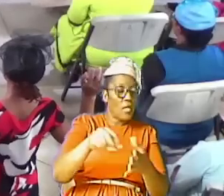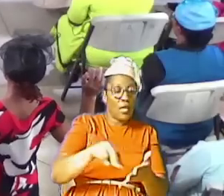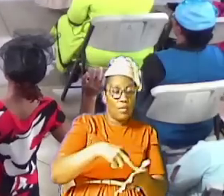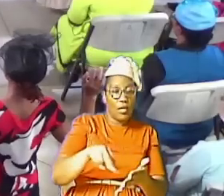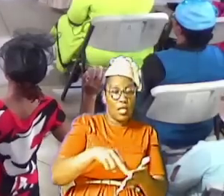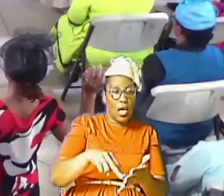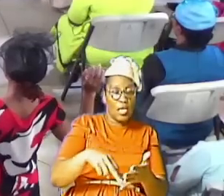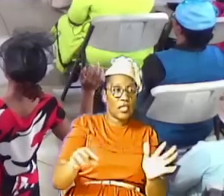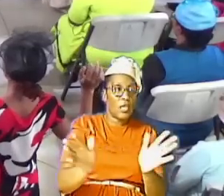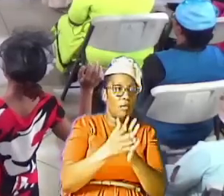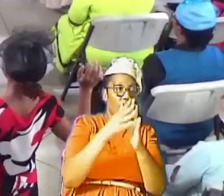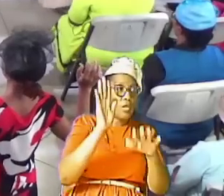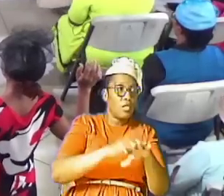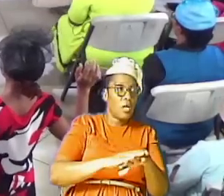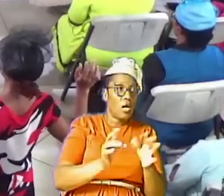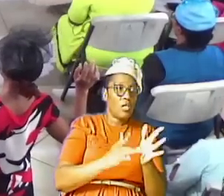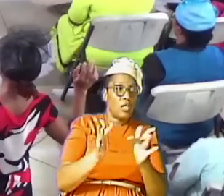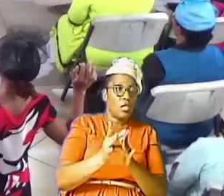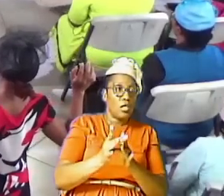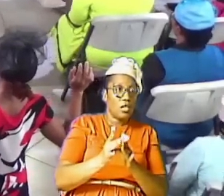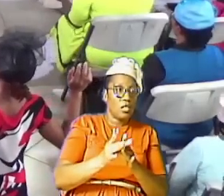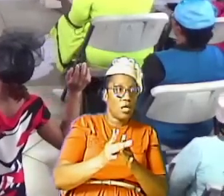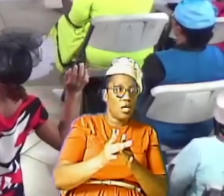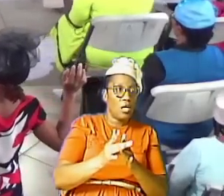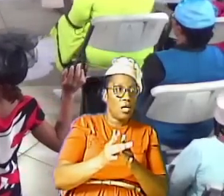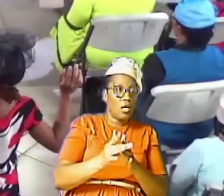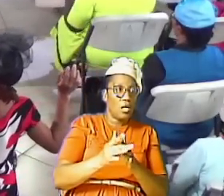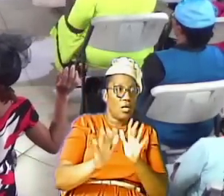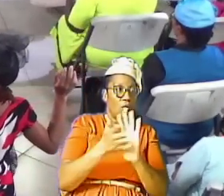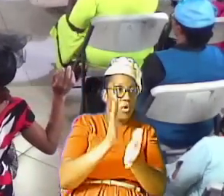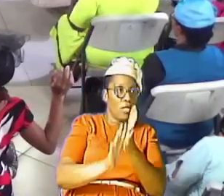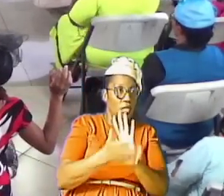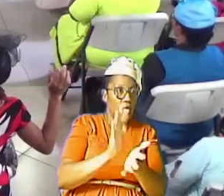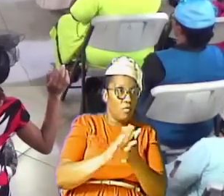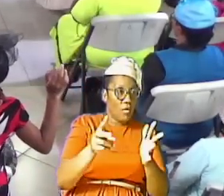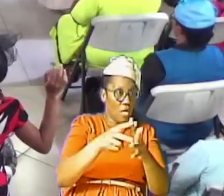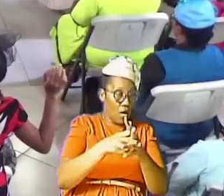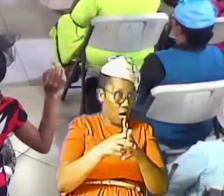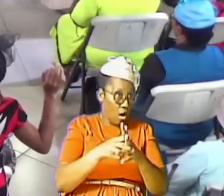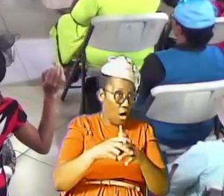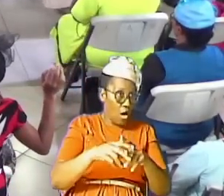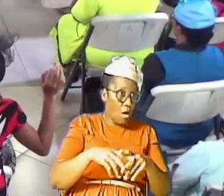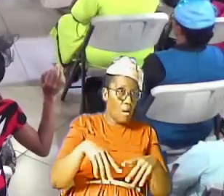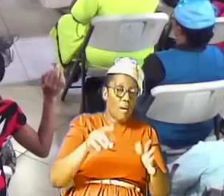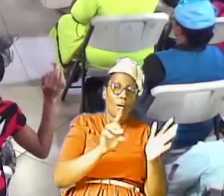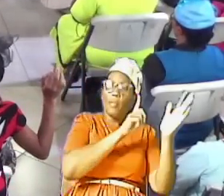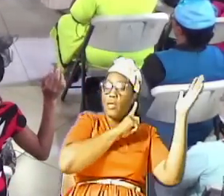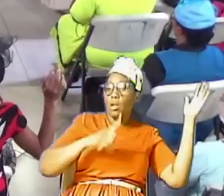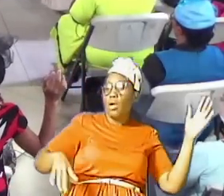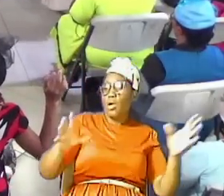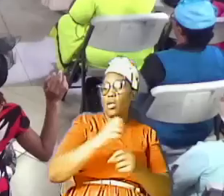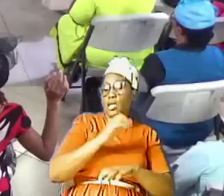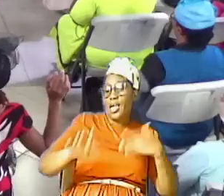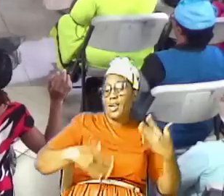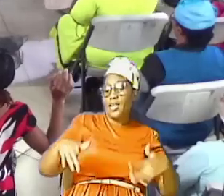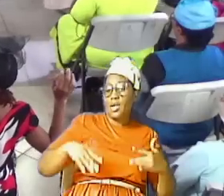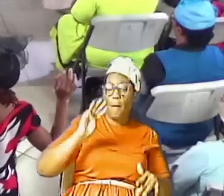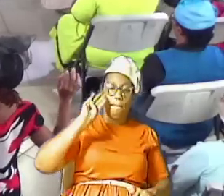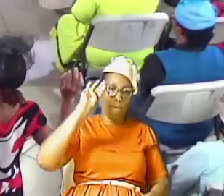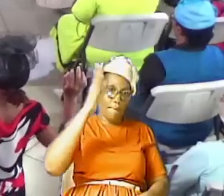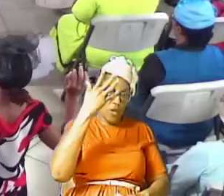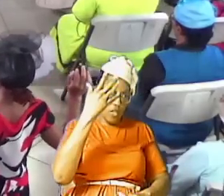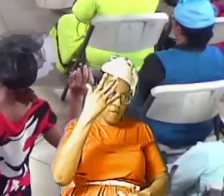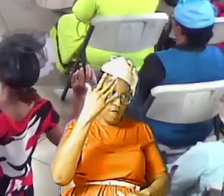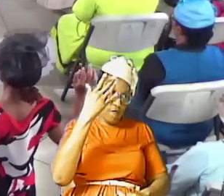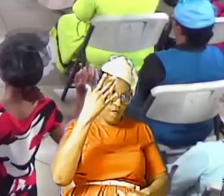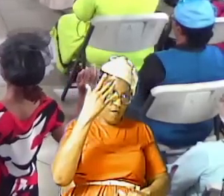with the timbrel and harp. For the Lord taketh pleasure in his people. He will beautify the meek with salvation.